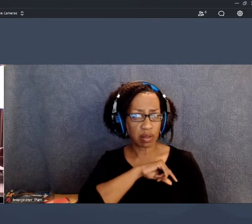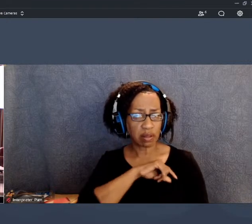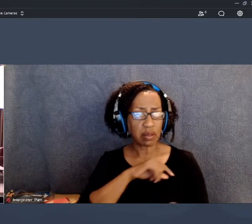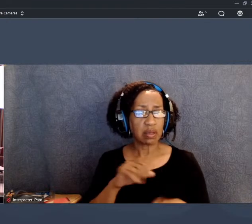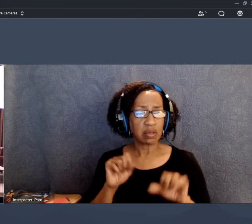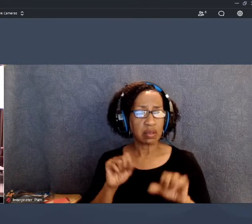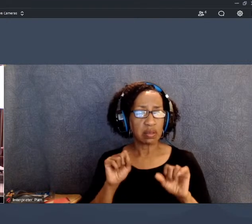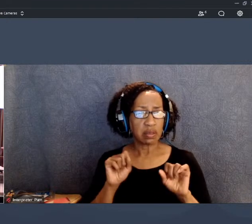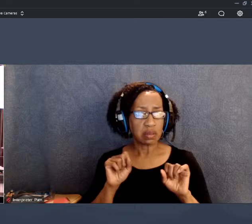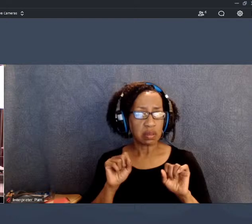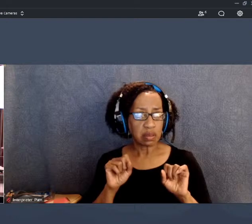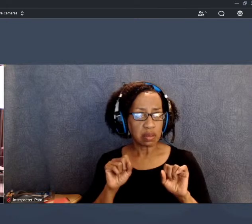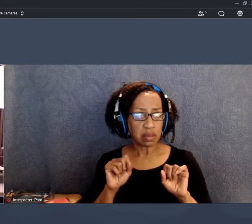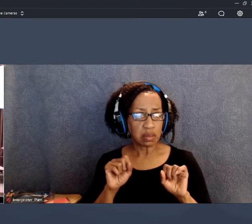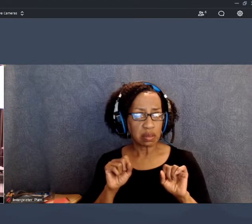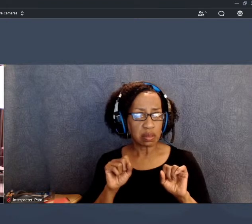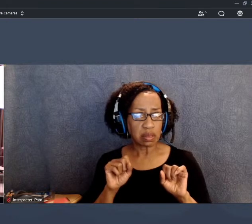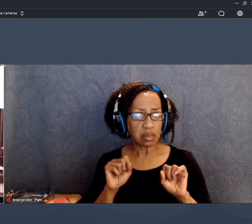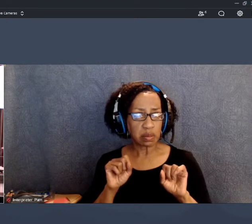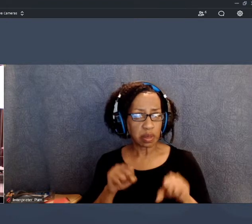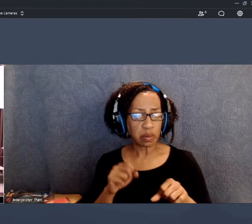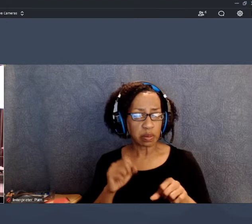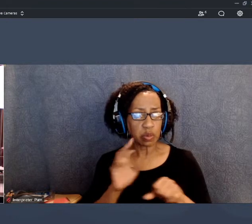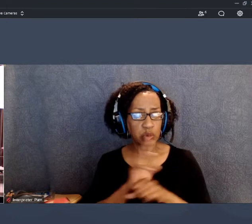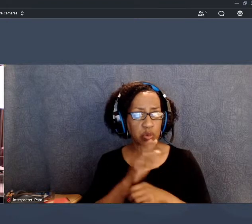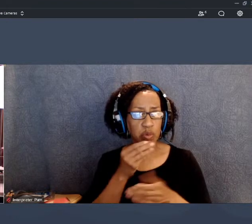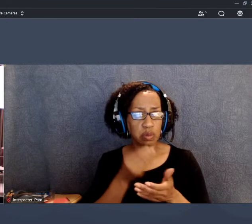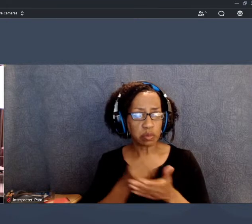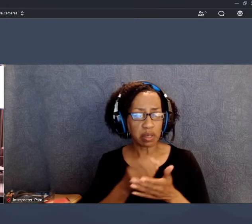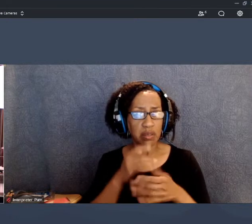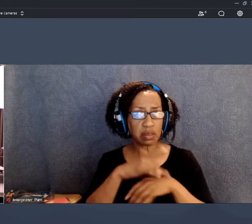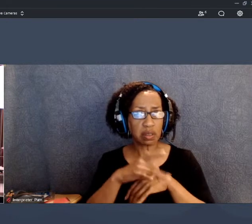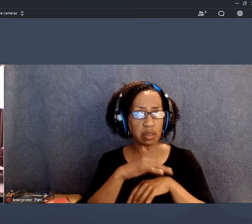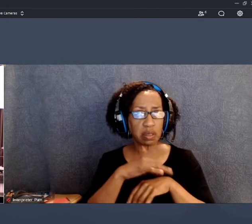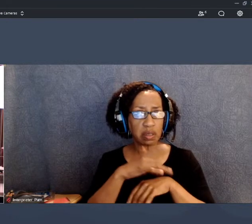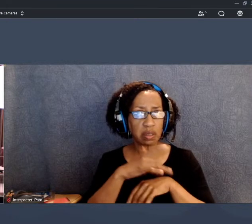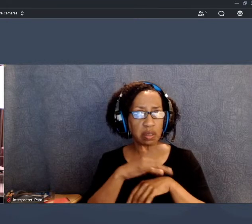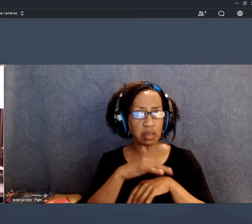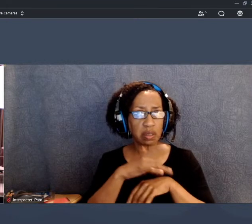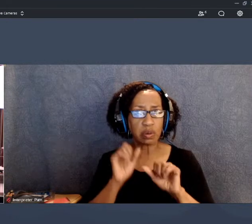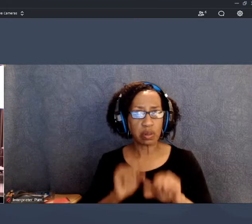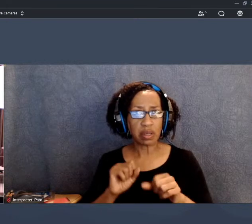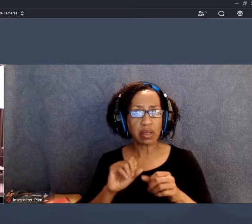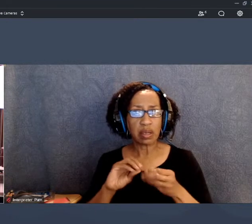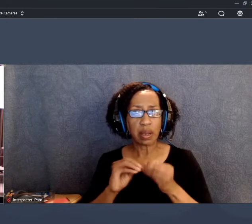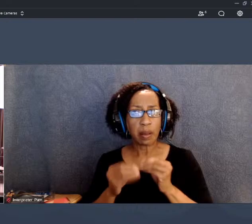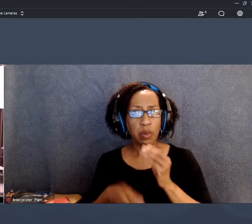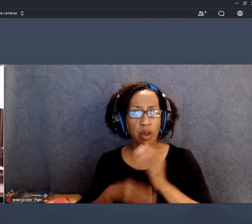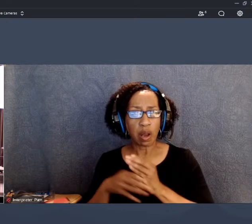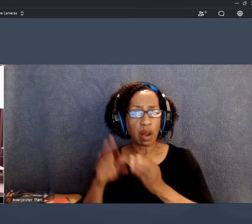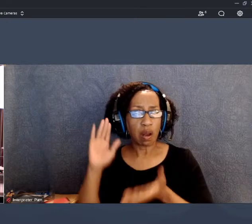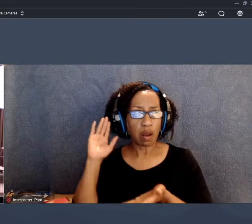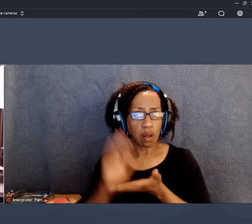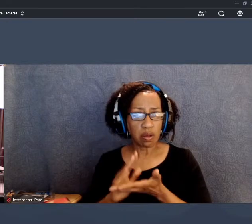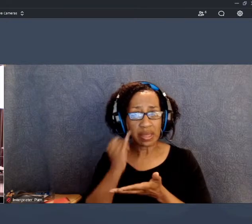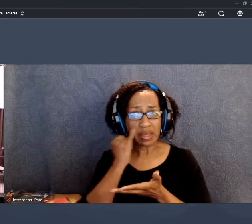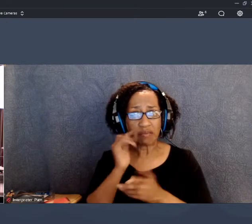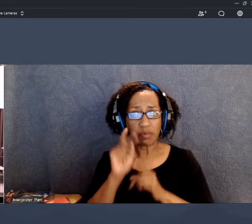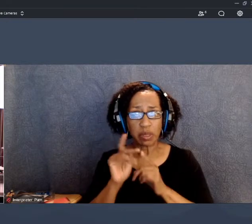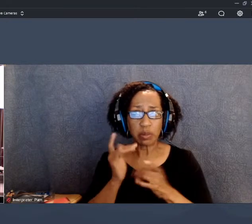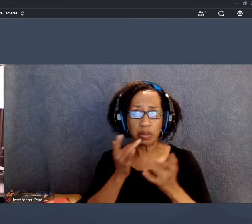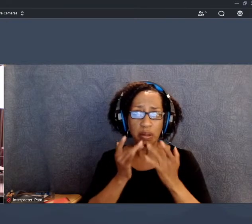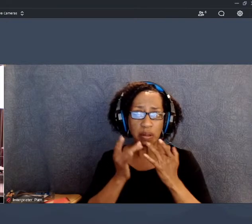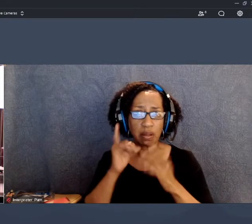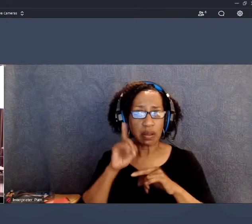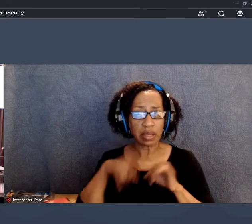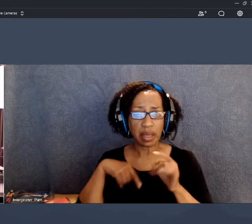still available to reduce the number of evictions potentially could happen due to inability to pay. Right. So it would